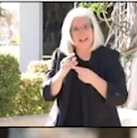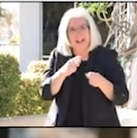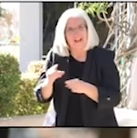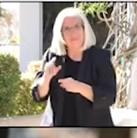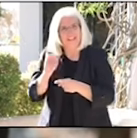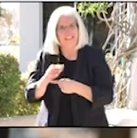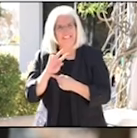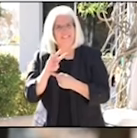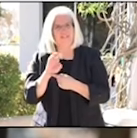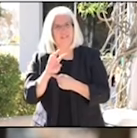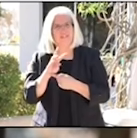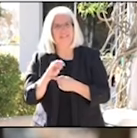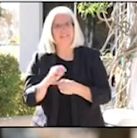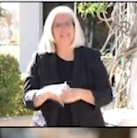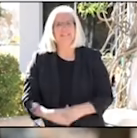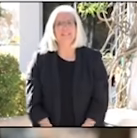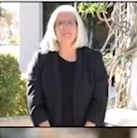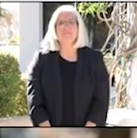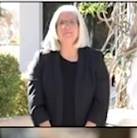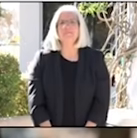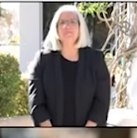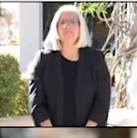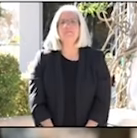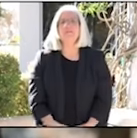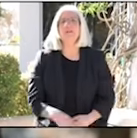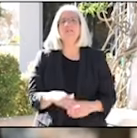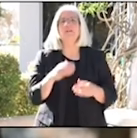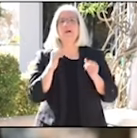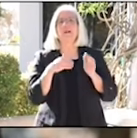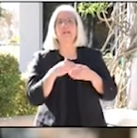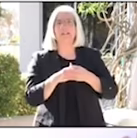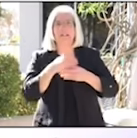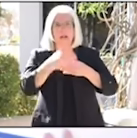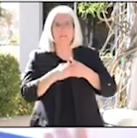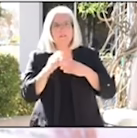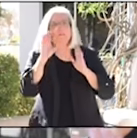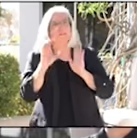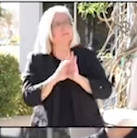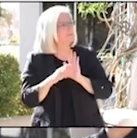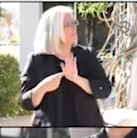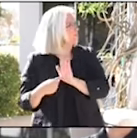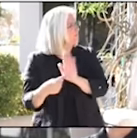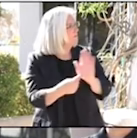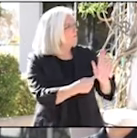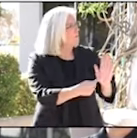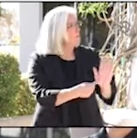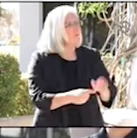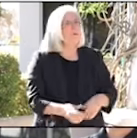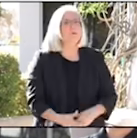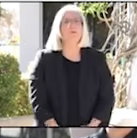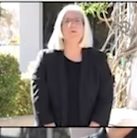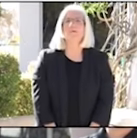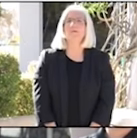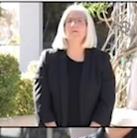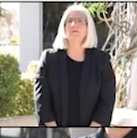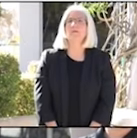In addition, and our next slide, our next graphic, these